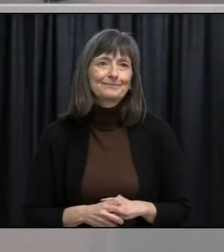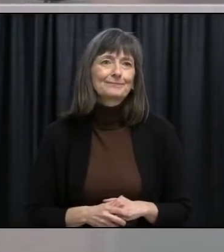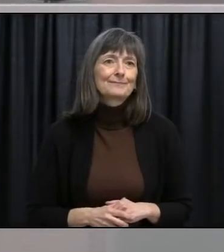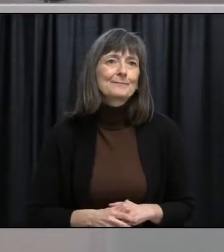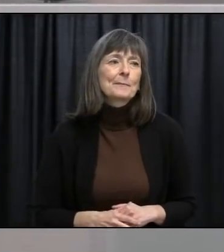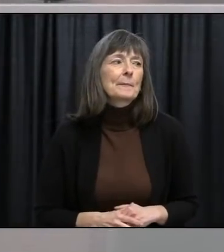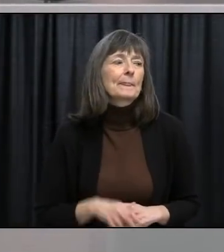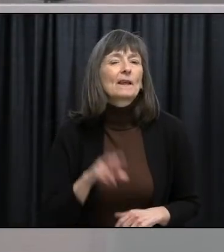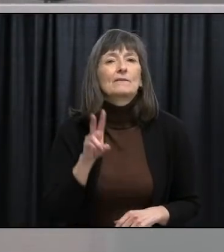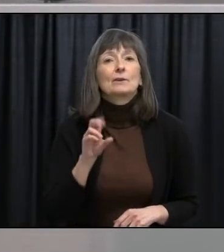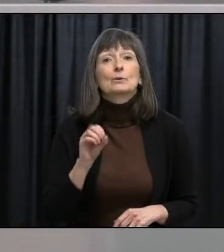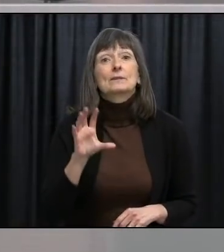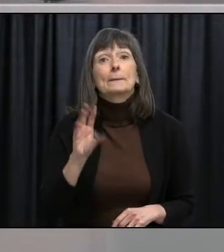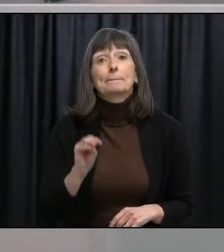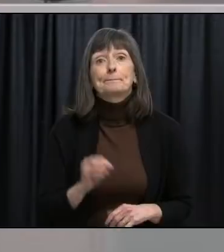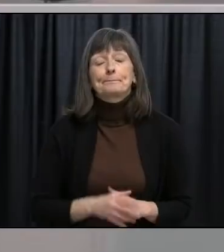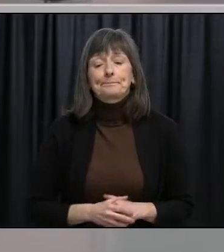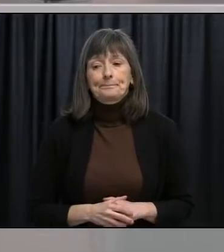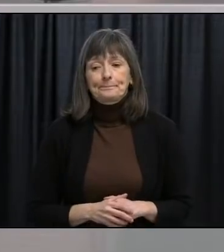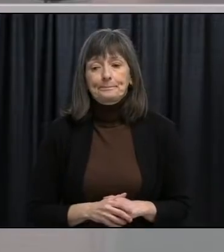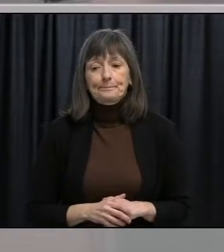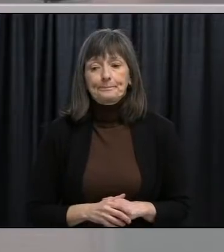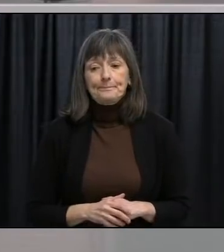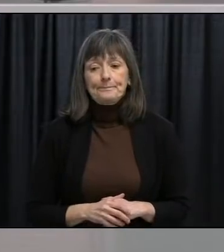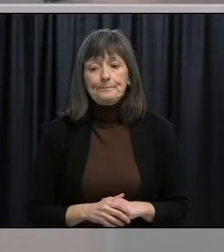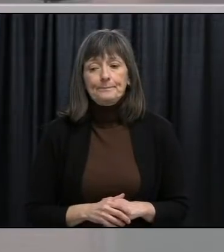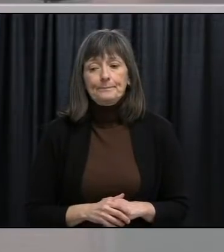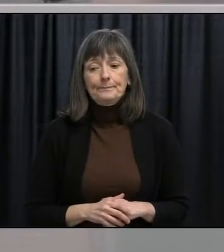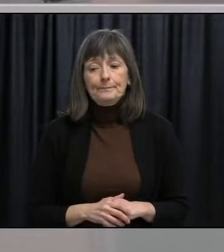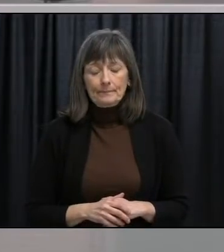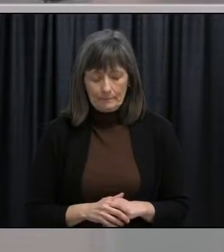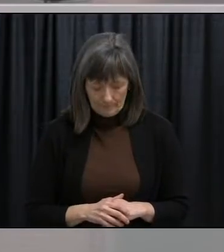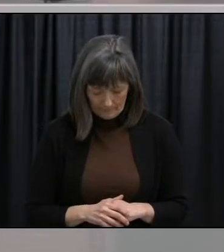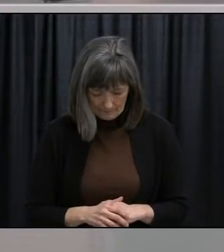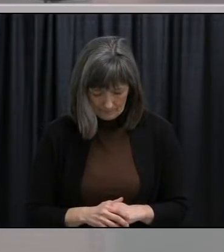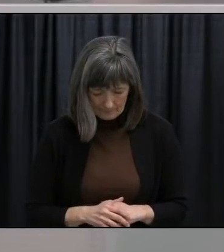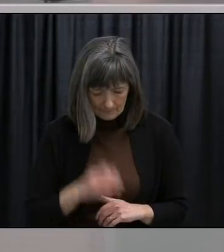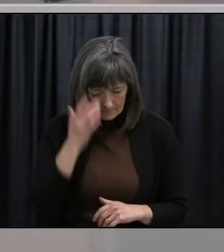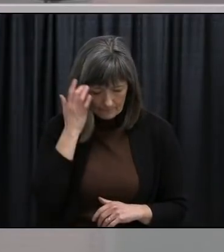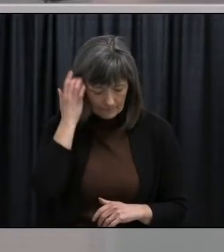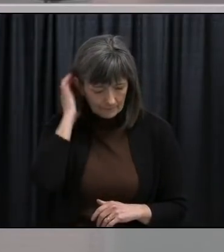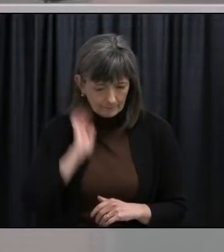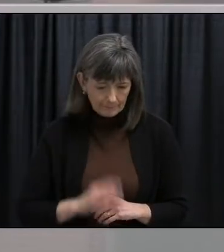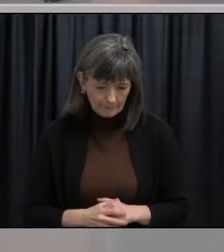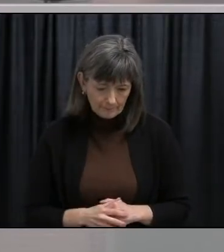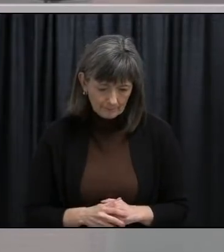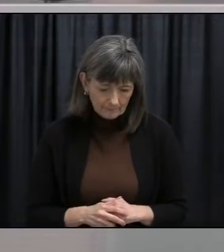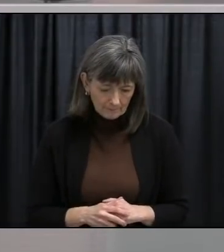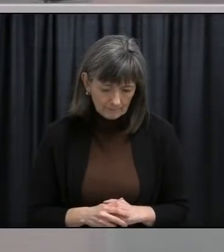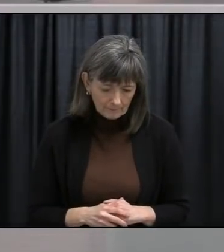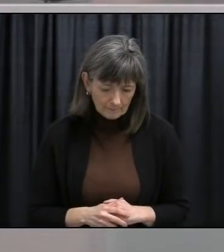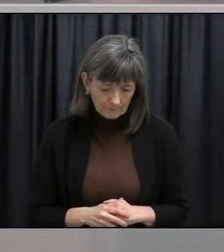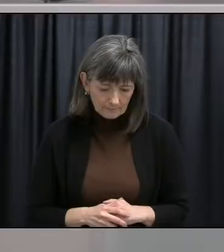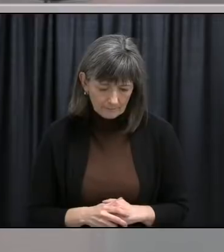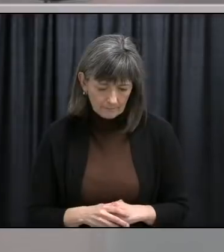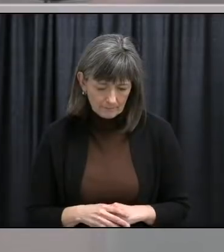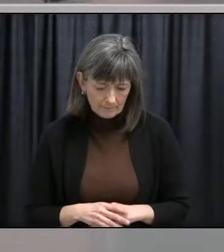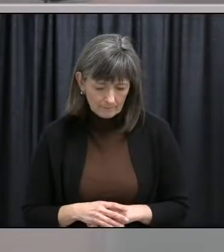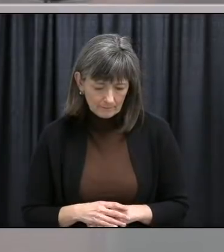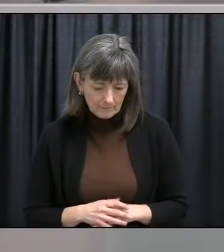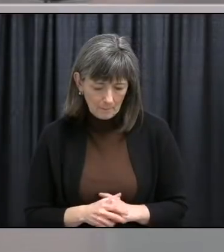Richard Duggan with VOCM, do you have a final question? Yes, I do. And this is a question that came from a listener.